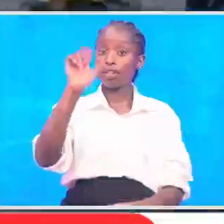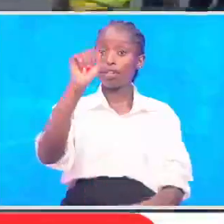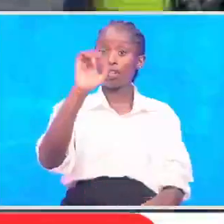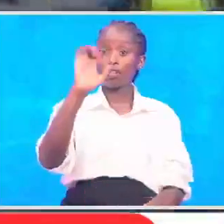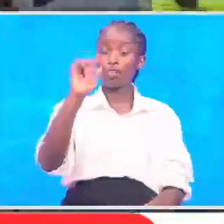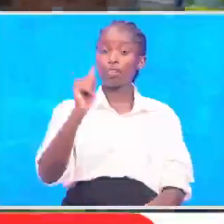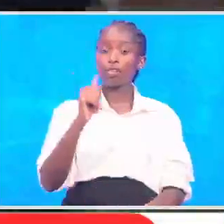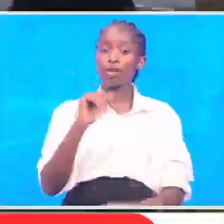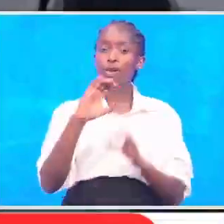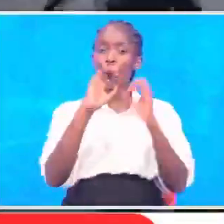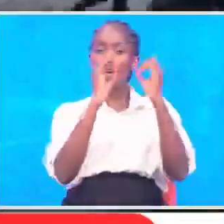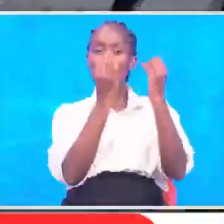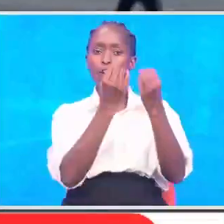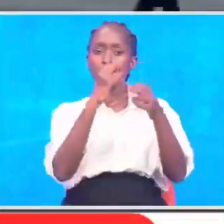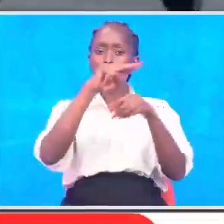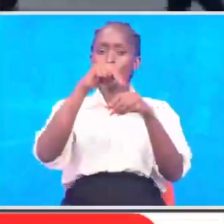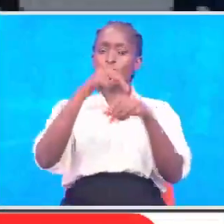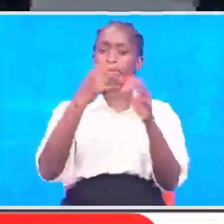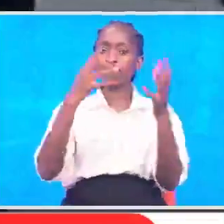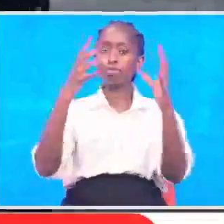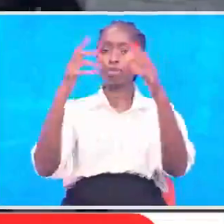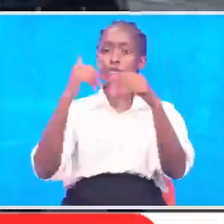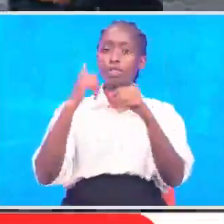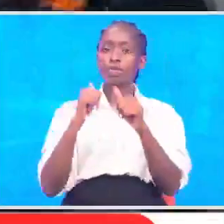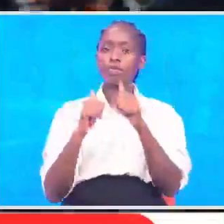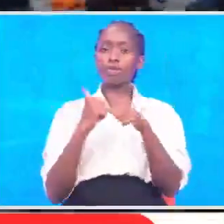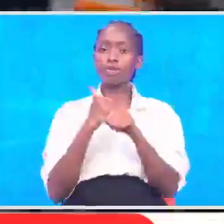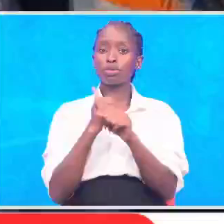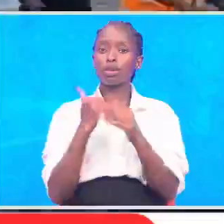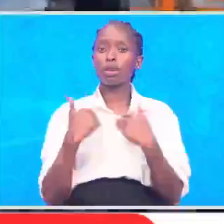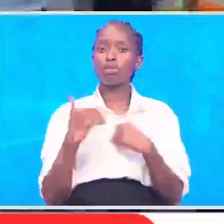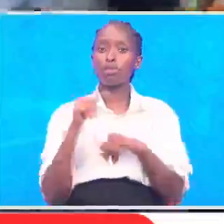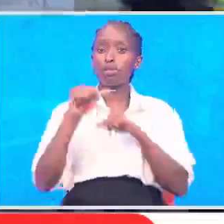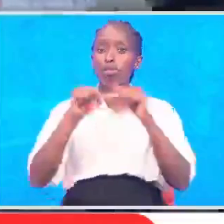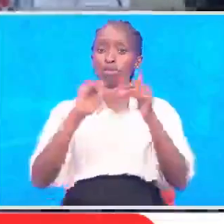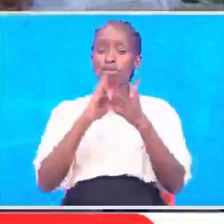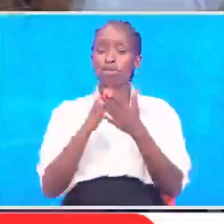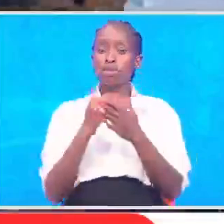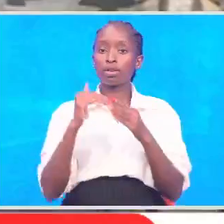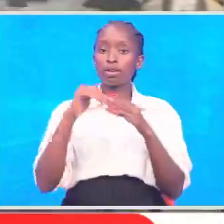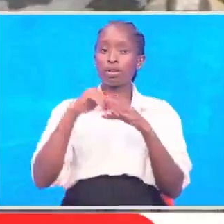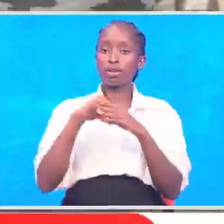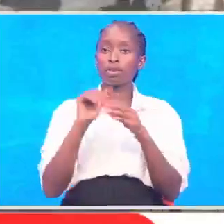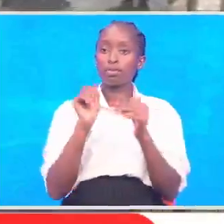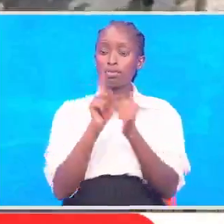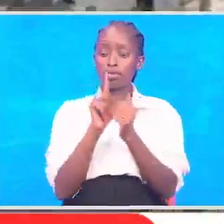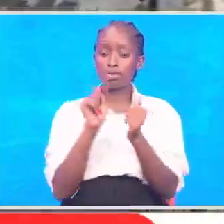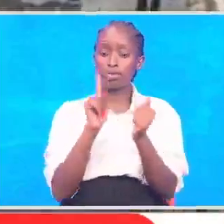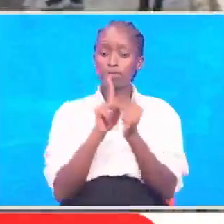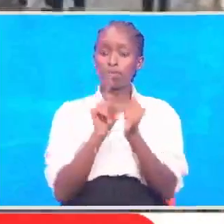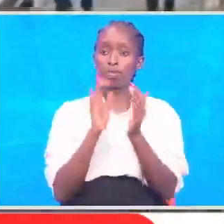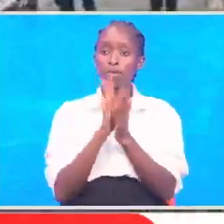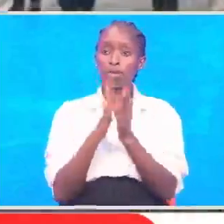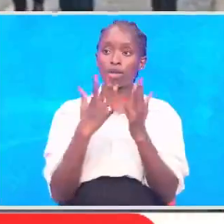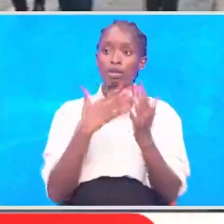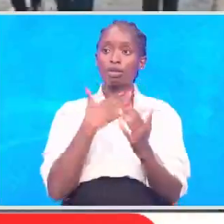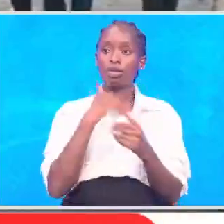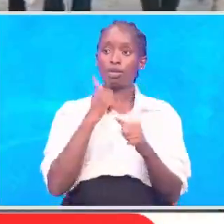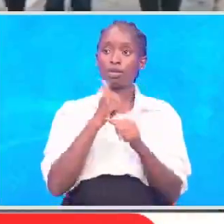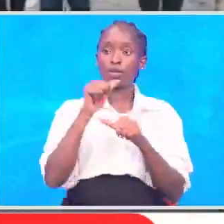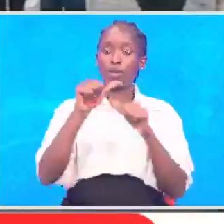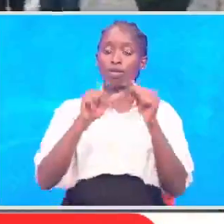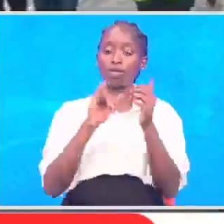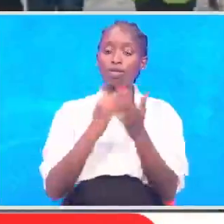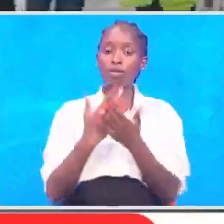national celebrations that are marked on Sunday of every third week of November to mark the World Day of Remembrance for